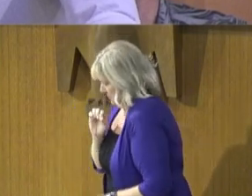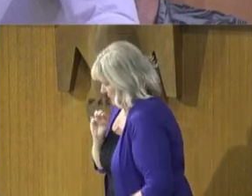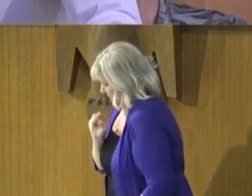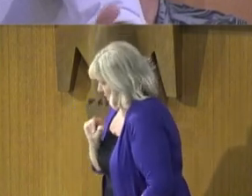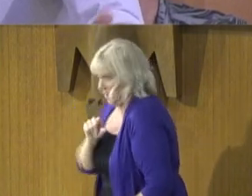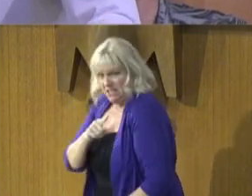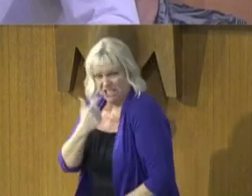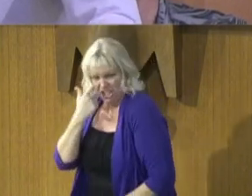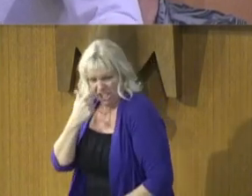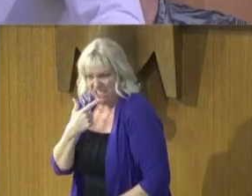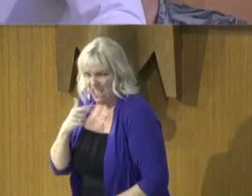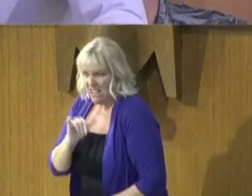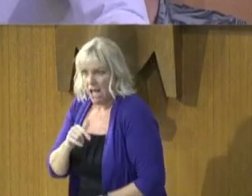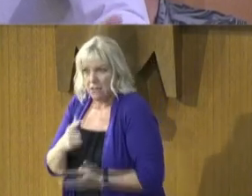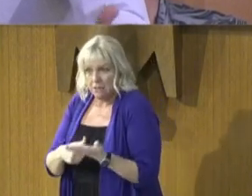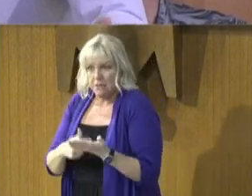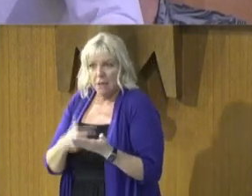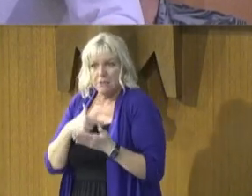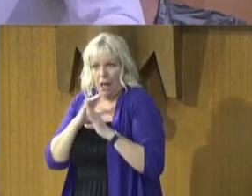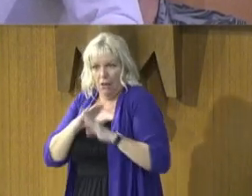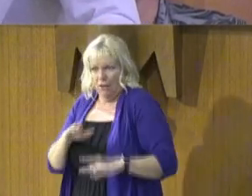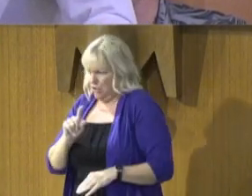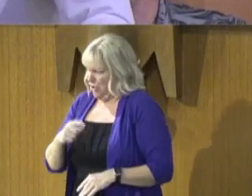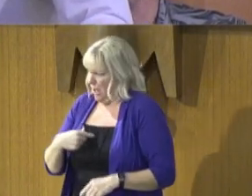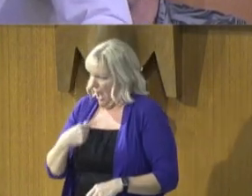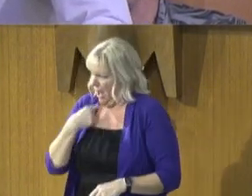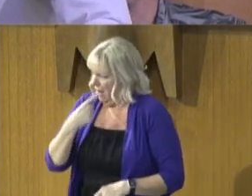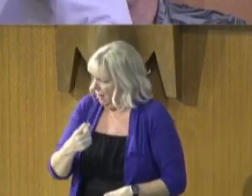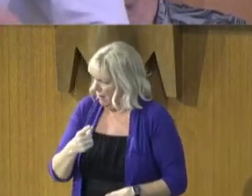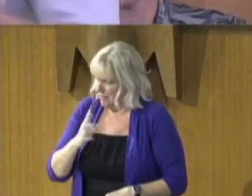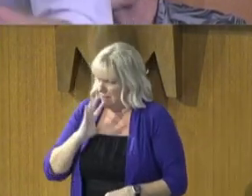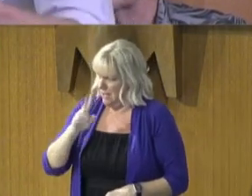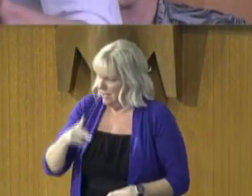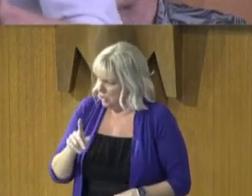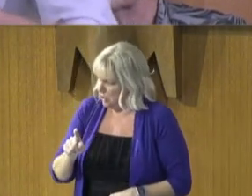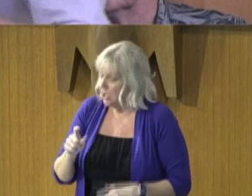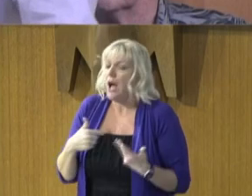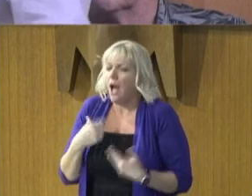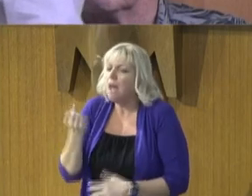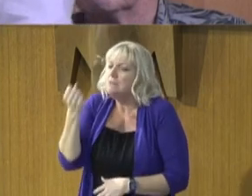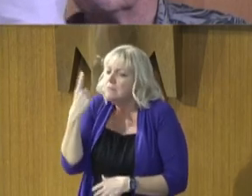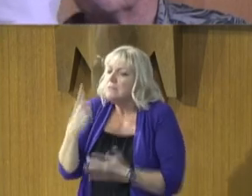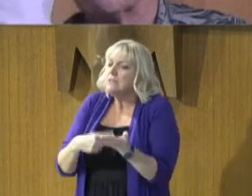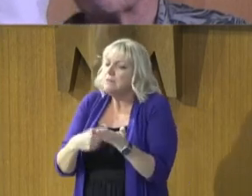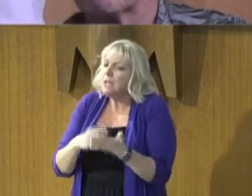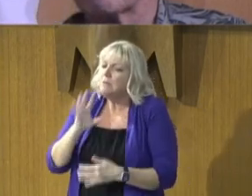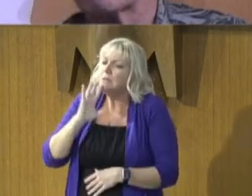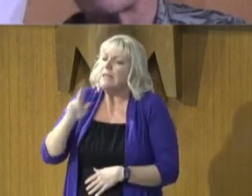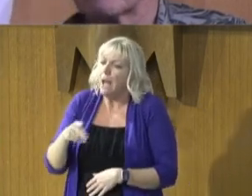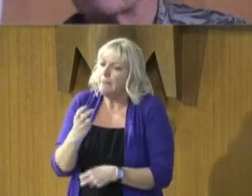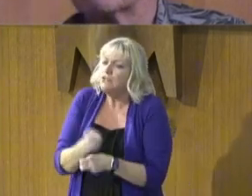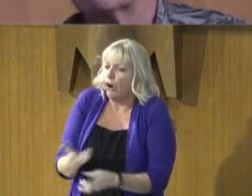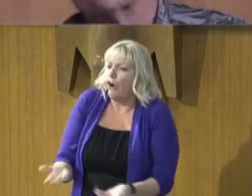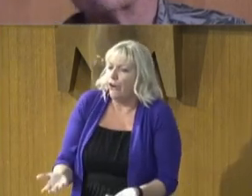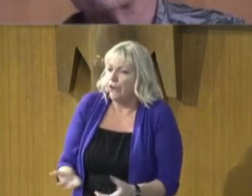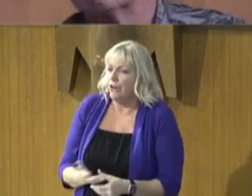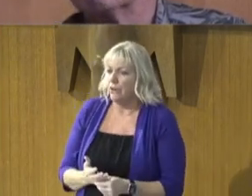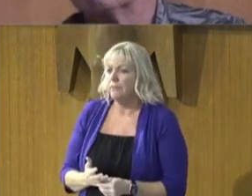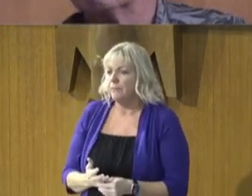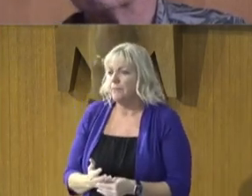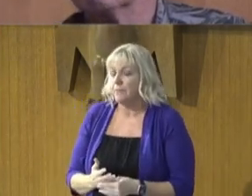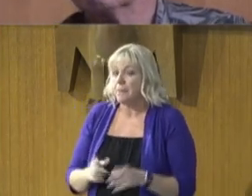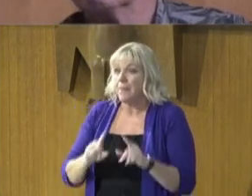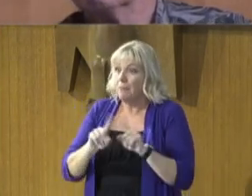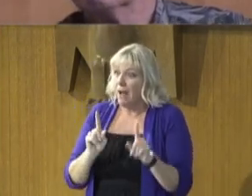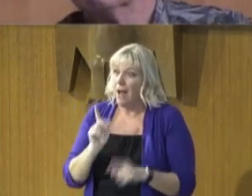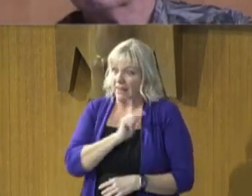they just say that? Should I say something? So I get that speaking up can be difficult sometimes. But the